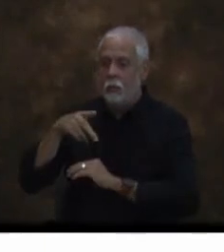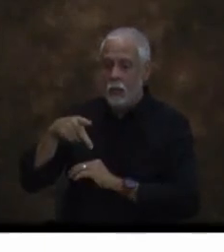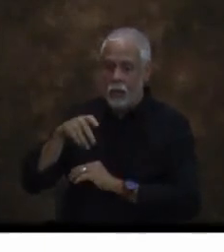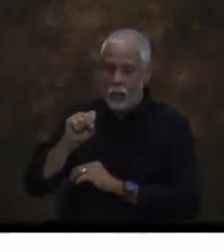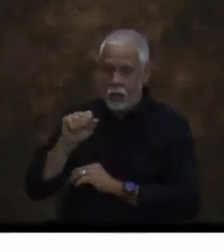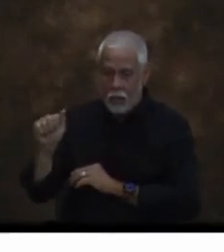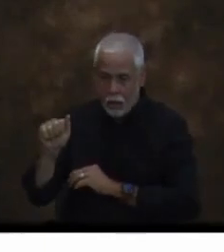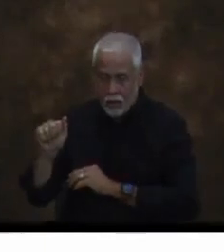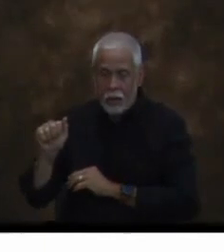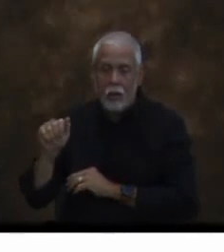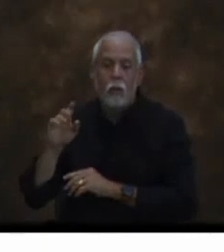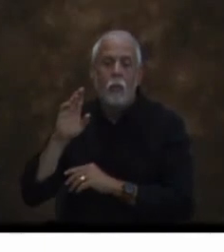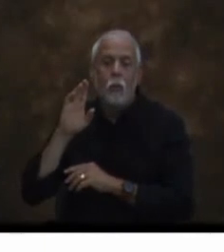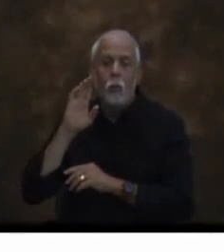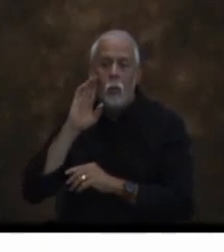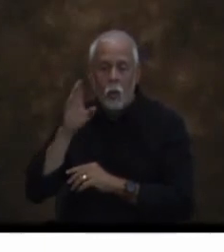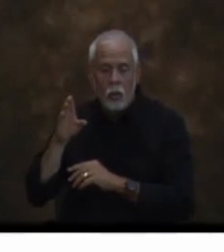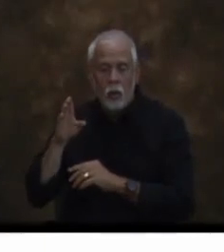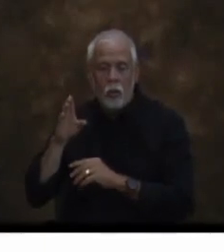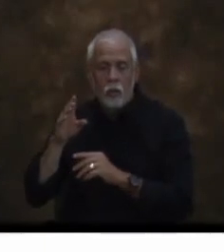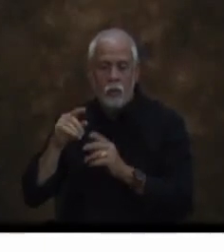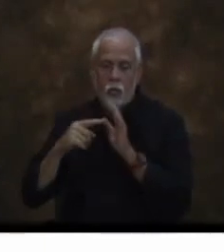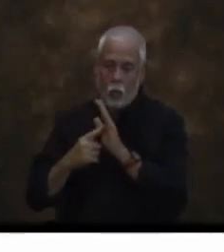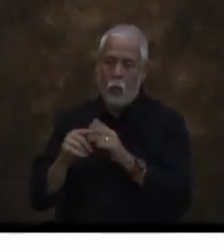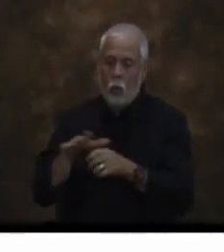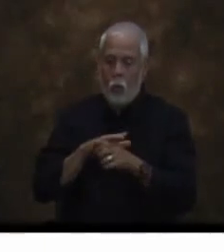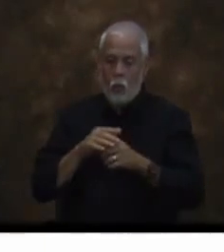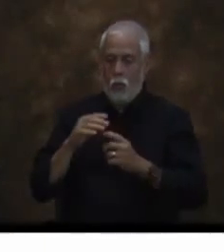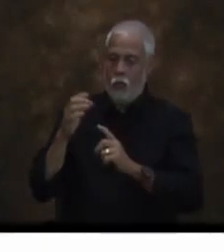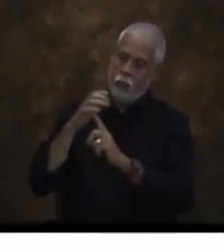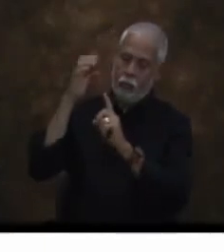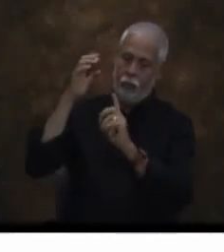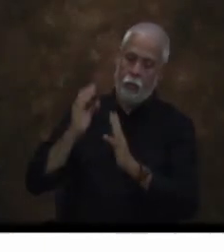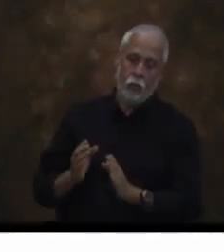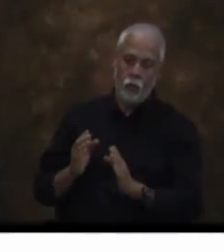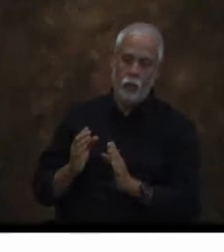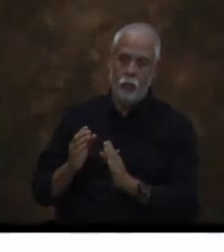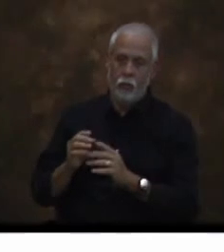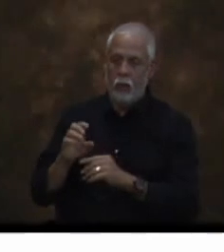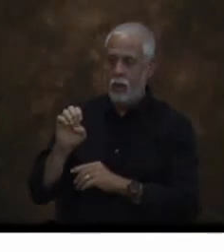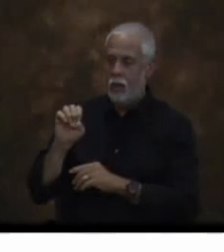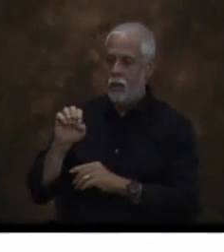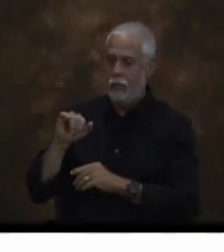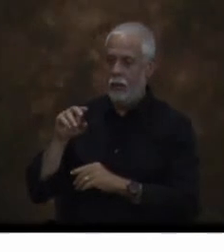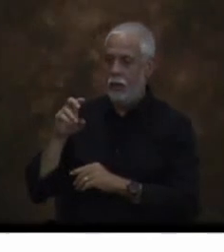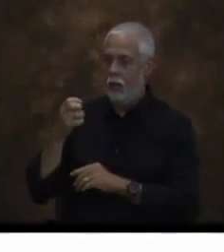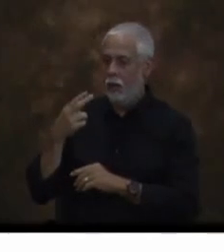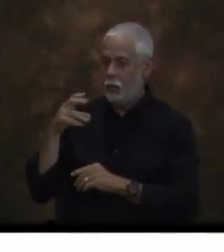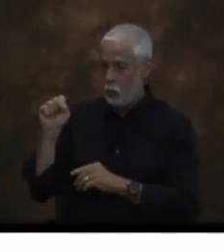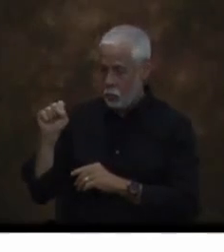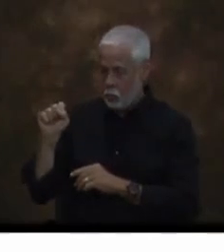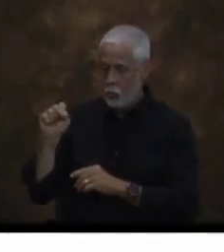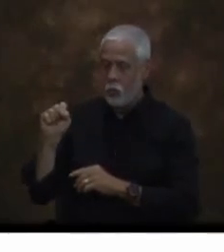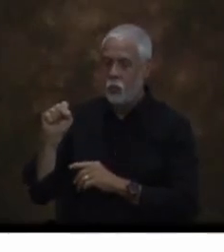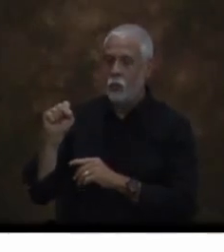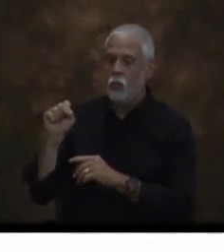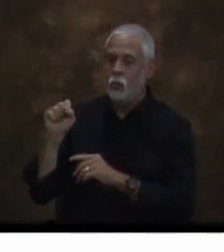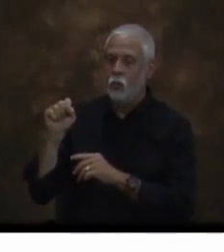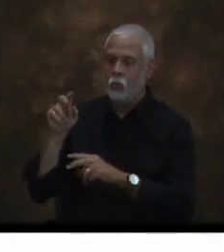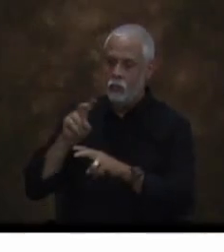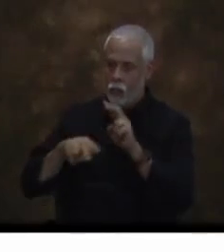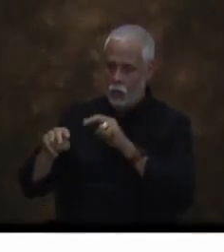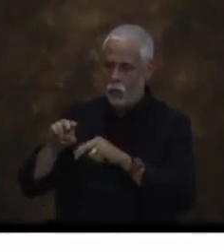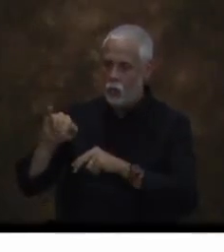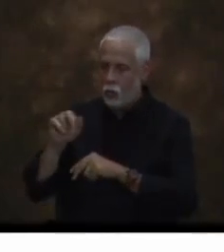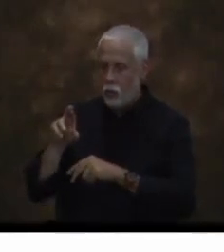PSA that will feature a local champion from Irwin High School who oversees our